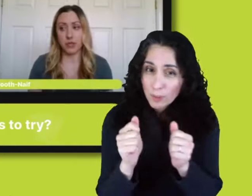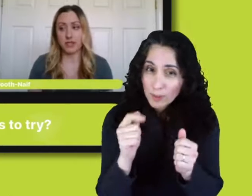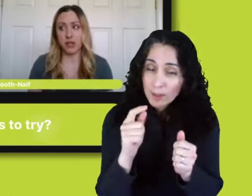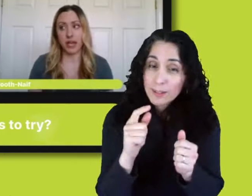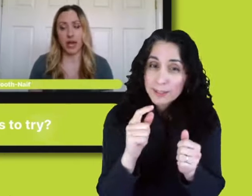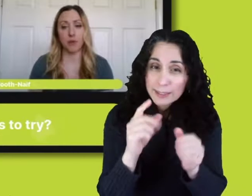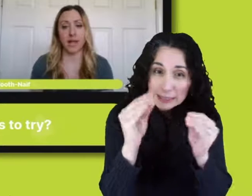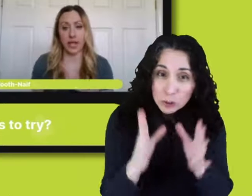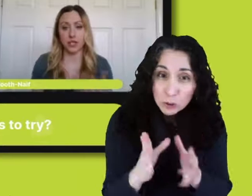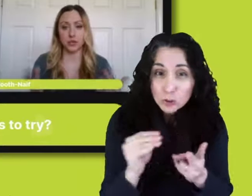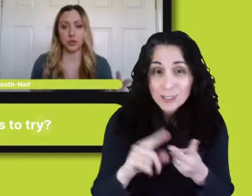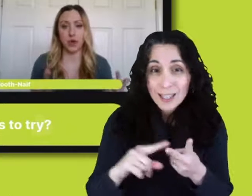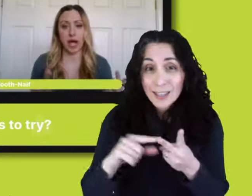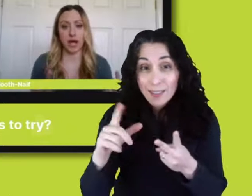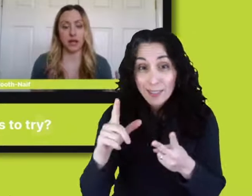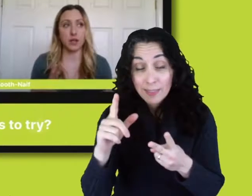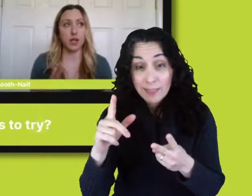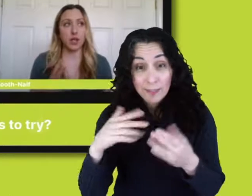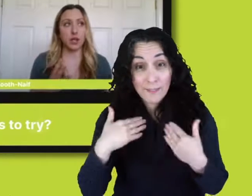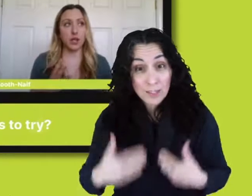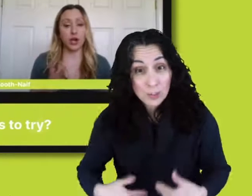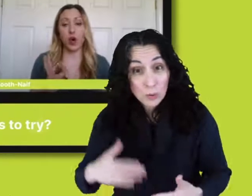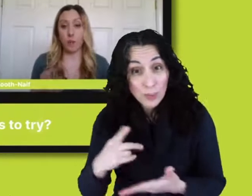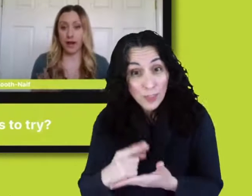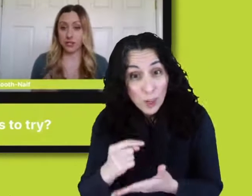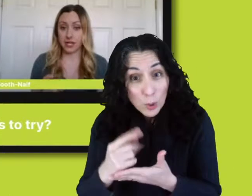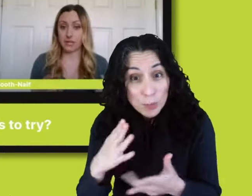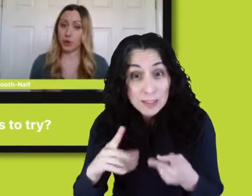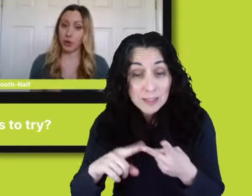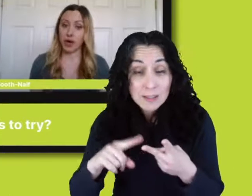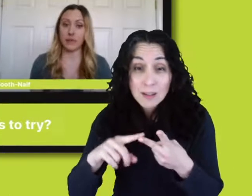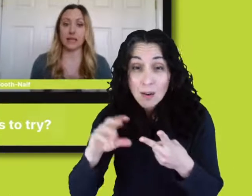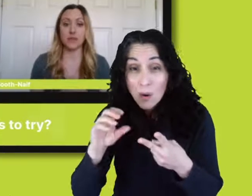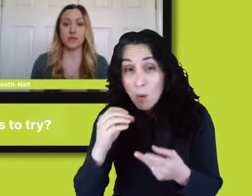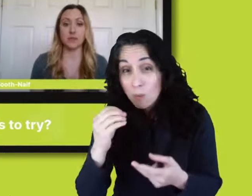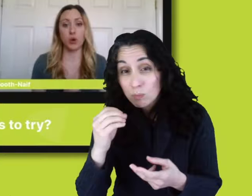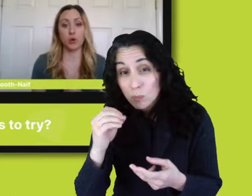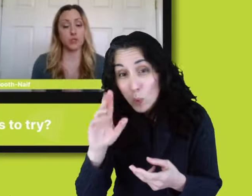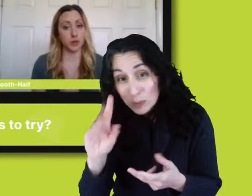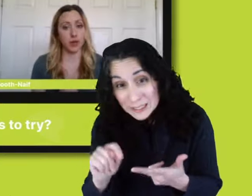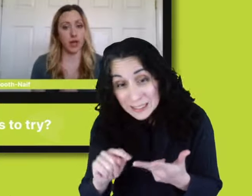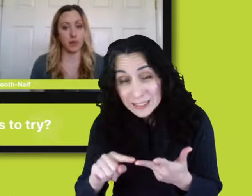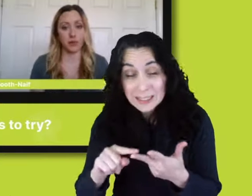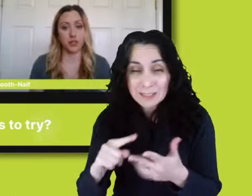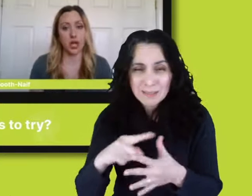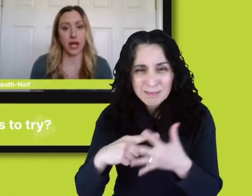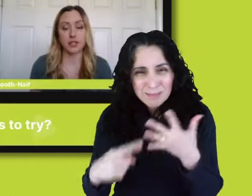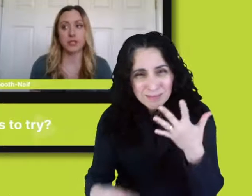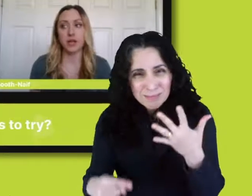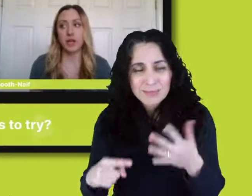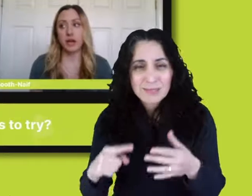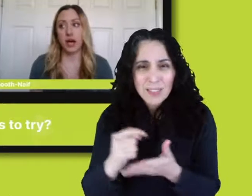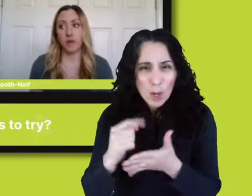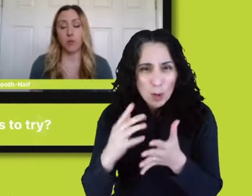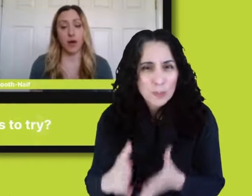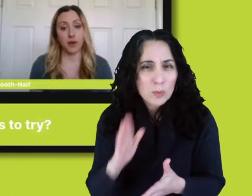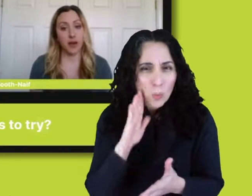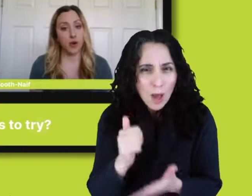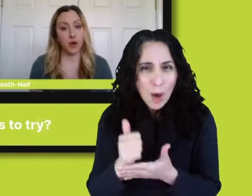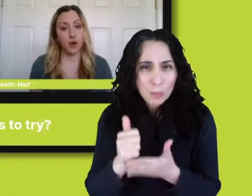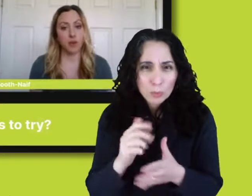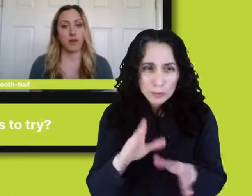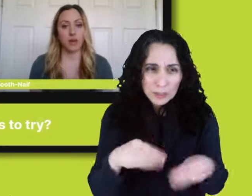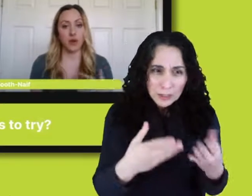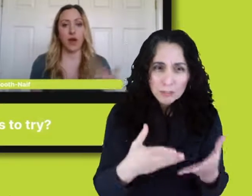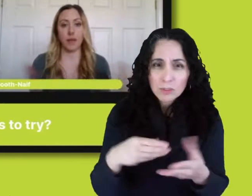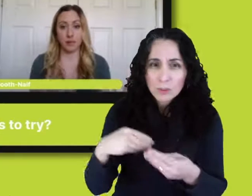important too, because they're going to help guide you on, your home exercise program and give you some goals to work on with your child while you're